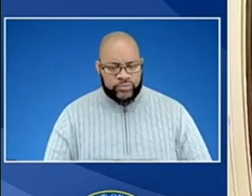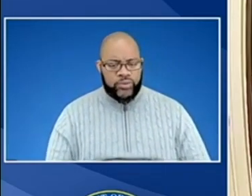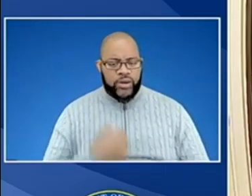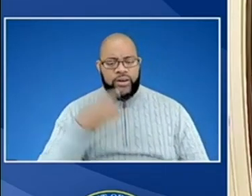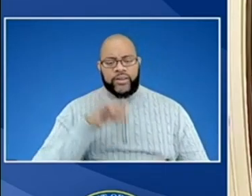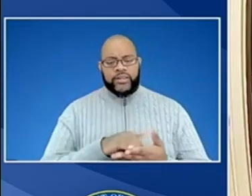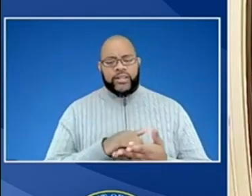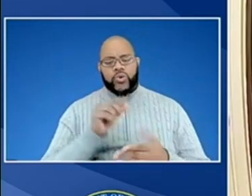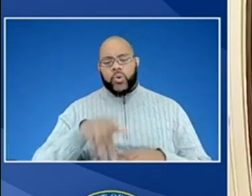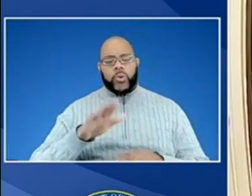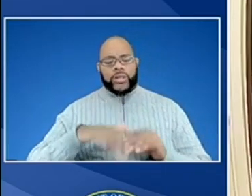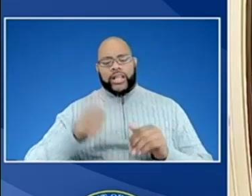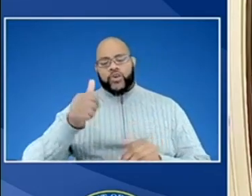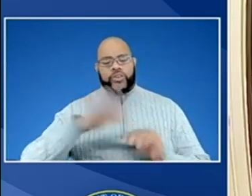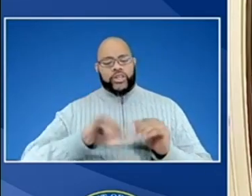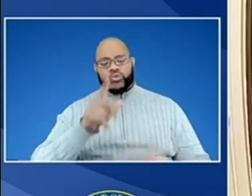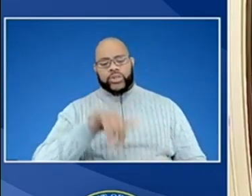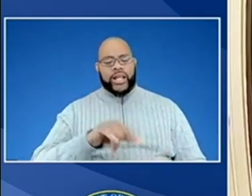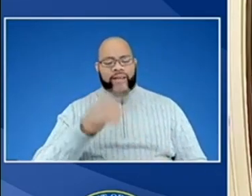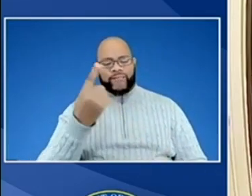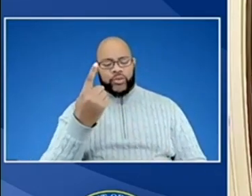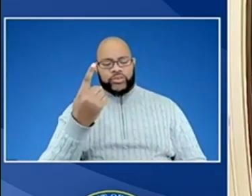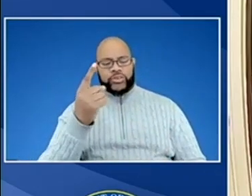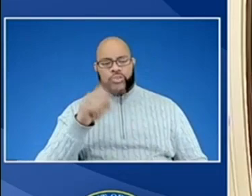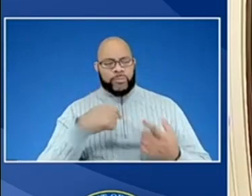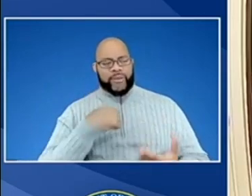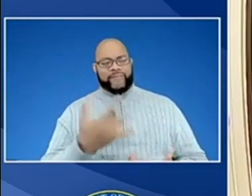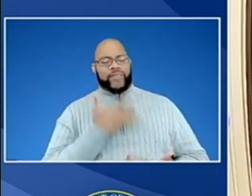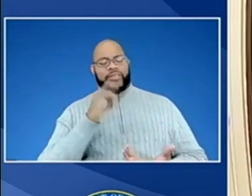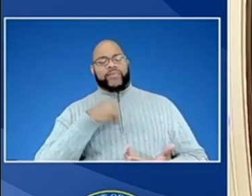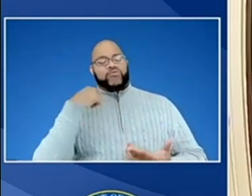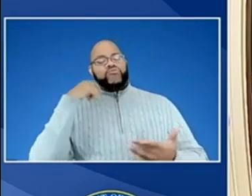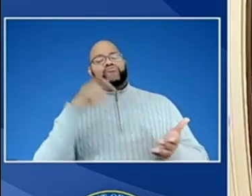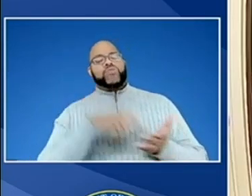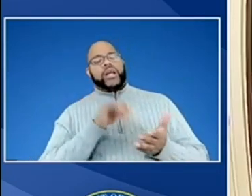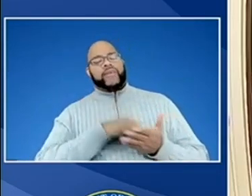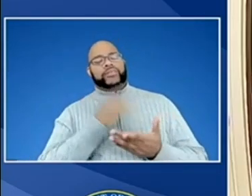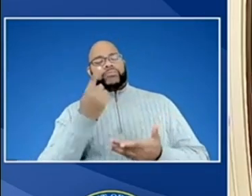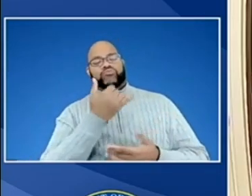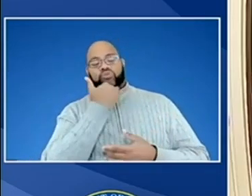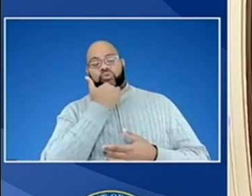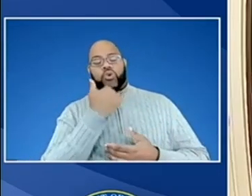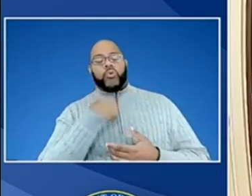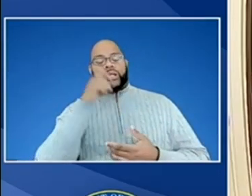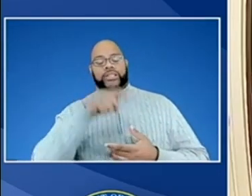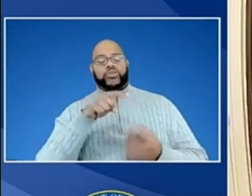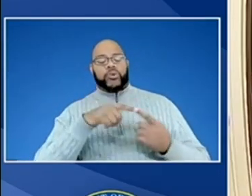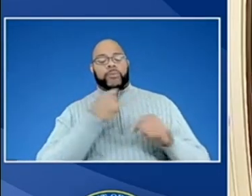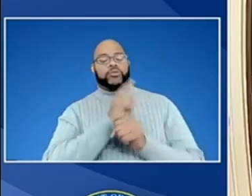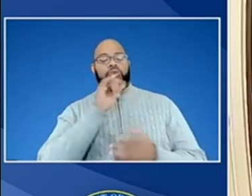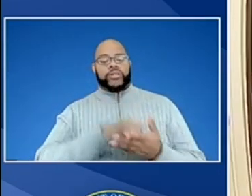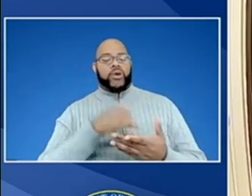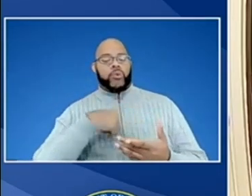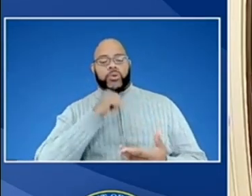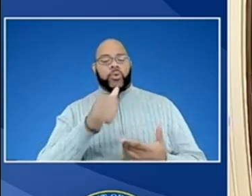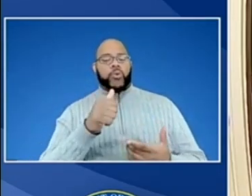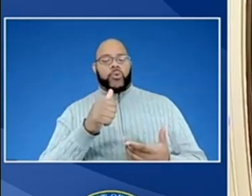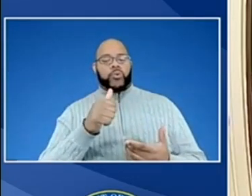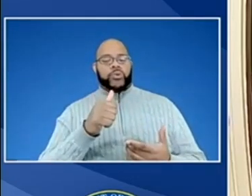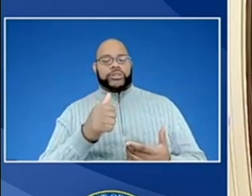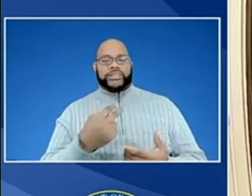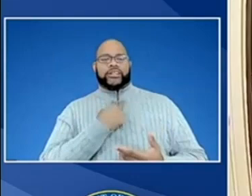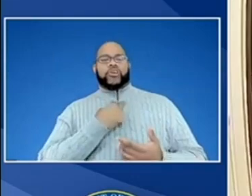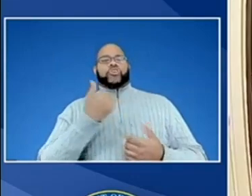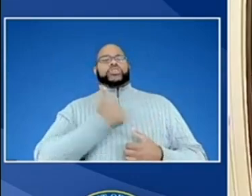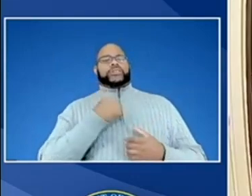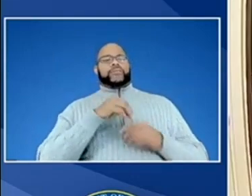no later than July 1, to me, I feel like if we recognize that there's something wrong, that we need to make sure that we don't handcuff ourselves in the ability